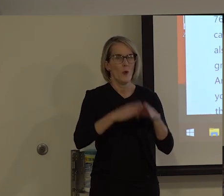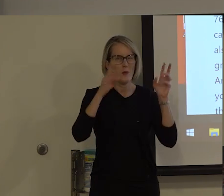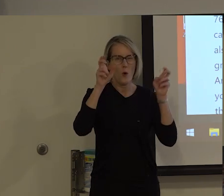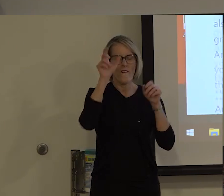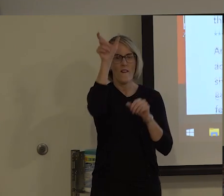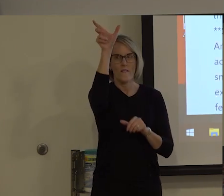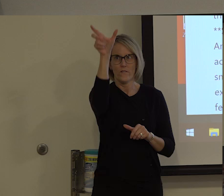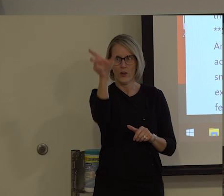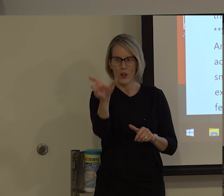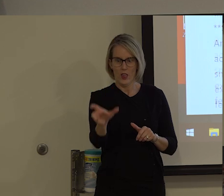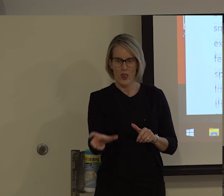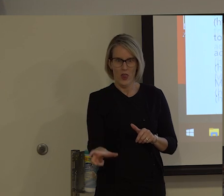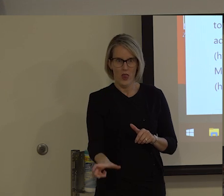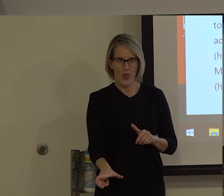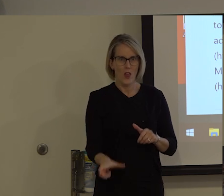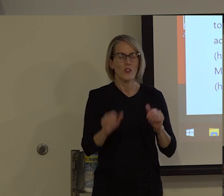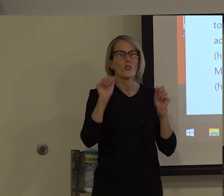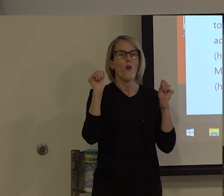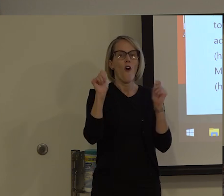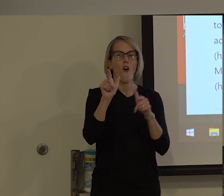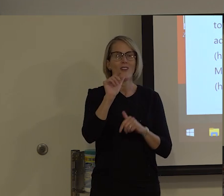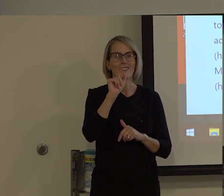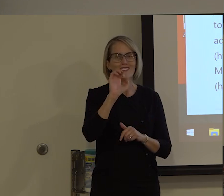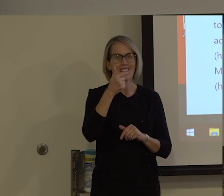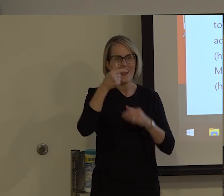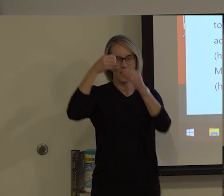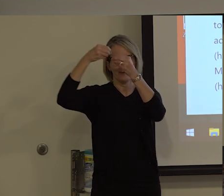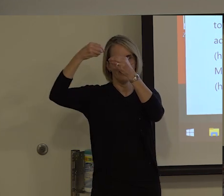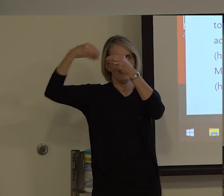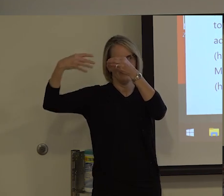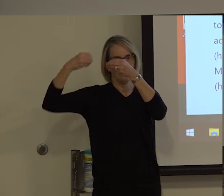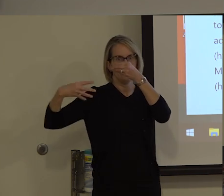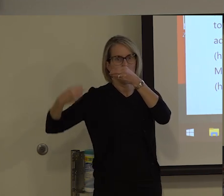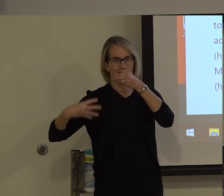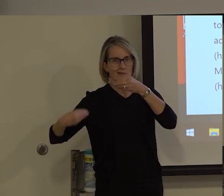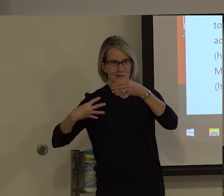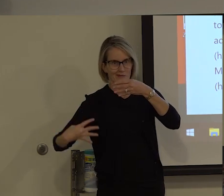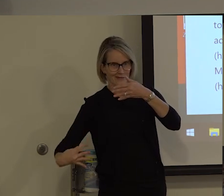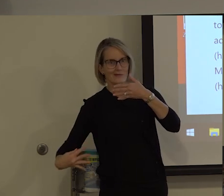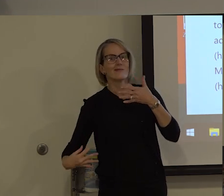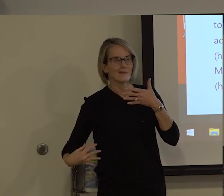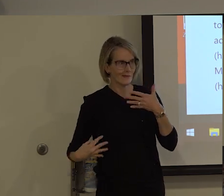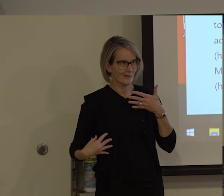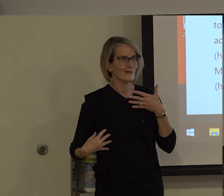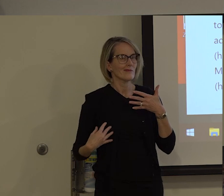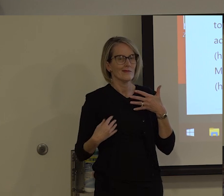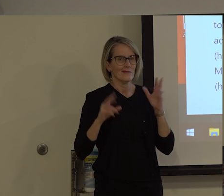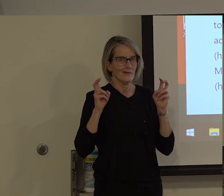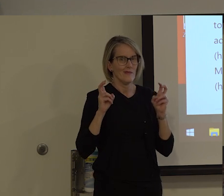vertical format, so it opens all of the tags. And they also have this huge built-in, it